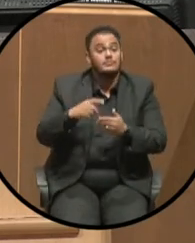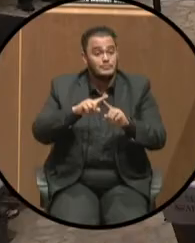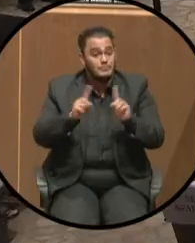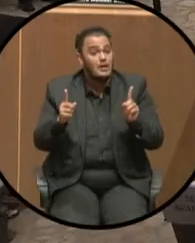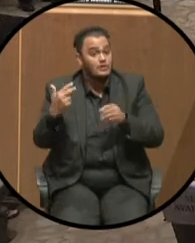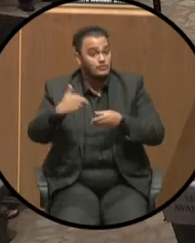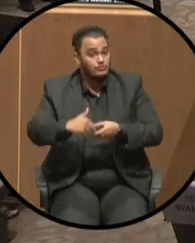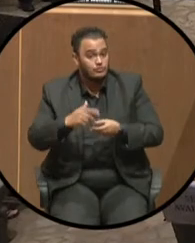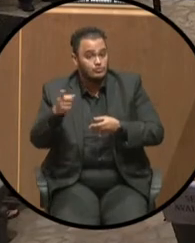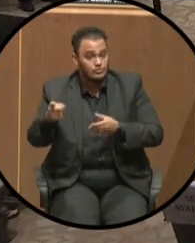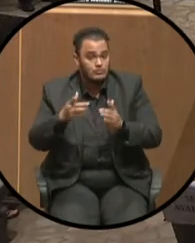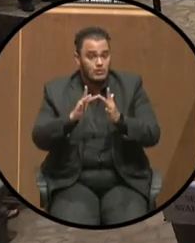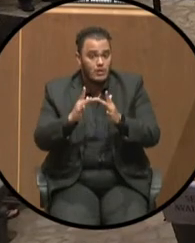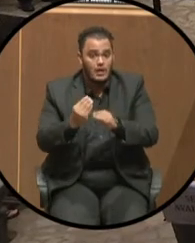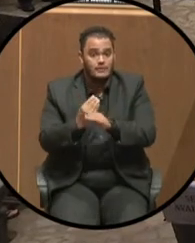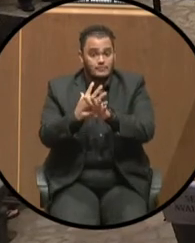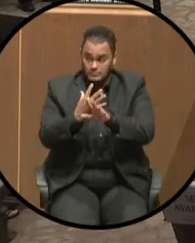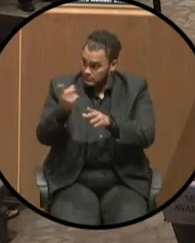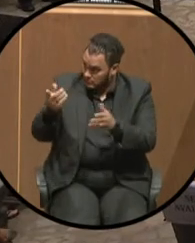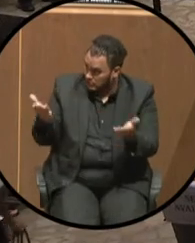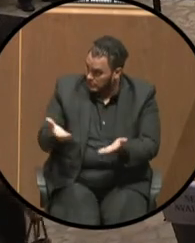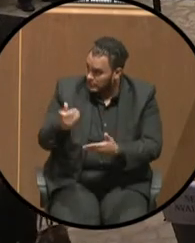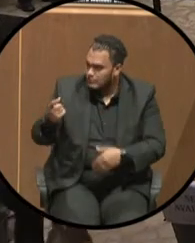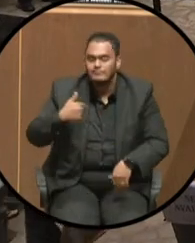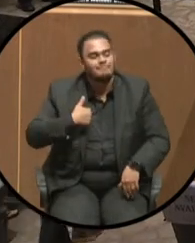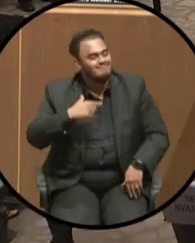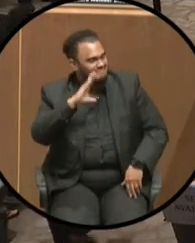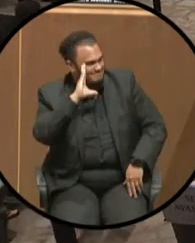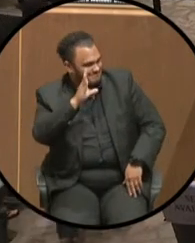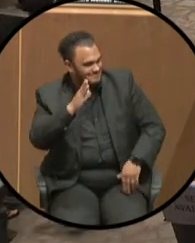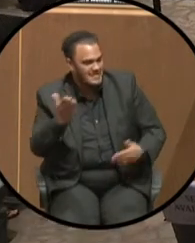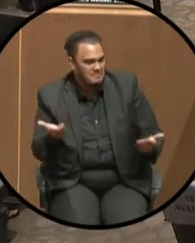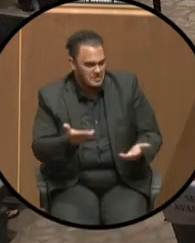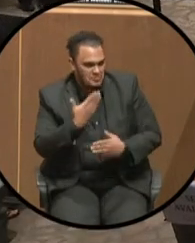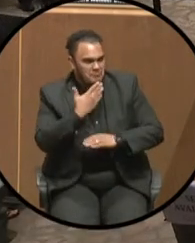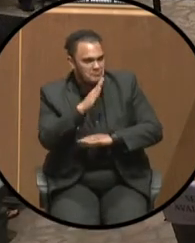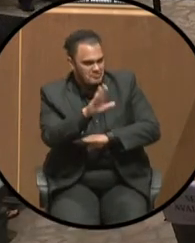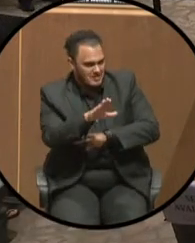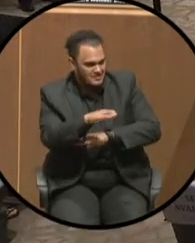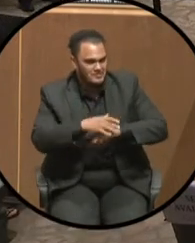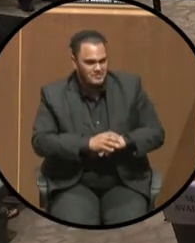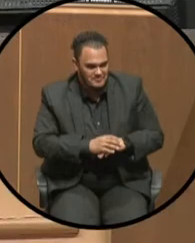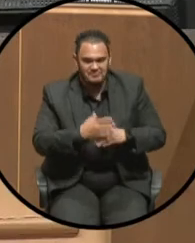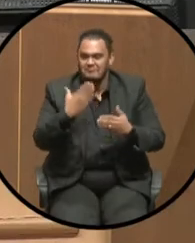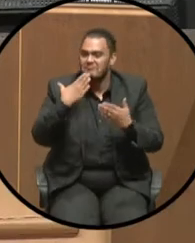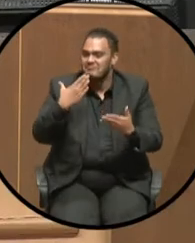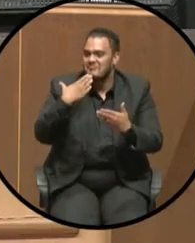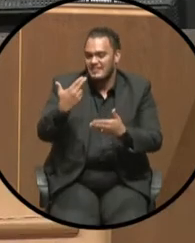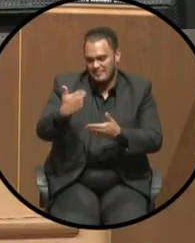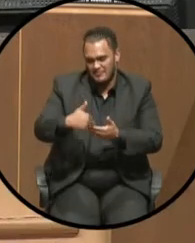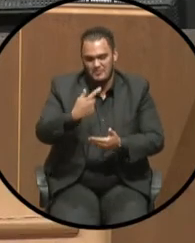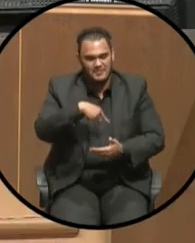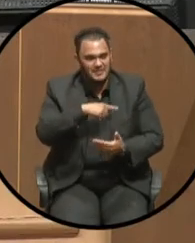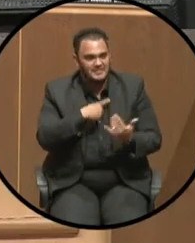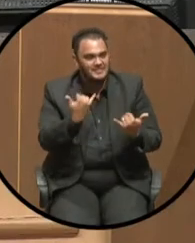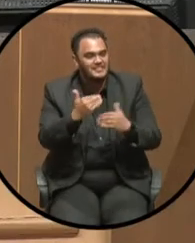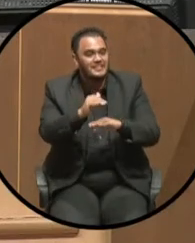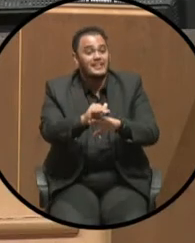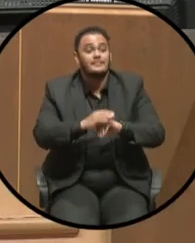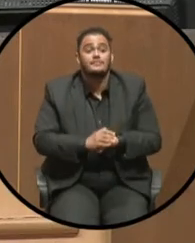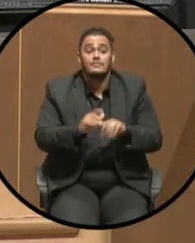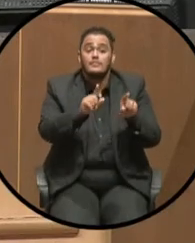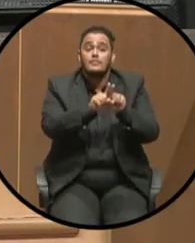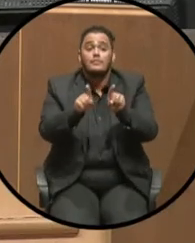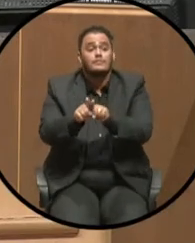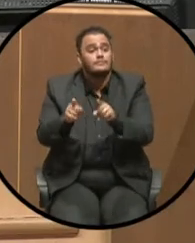us. I am here. Good afternoon. Good afternoon, Member Cobert, and thank you for joining us this evening. I also want to remind the public